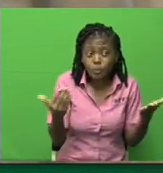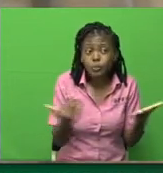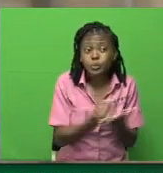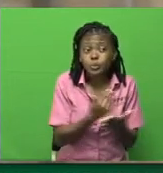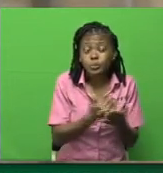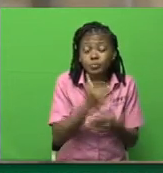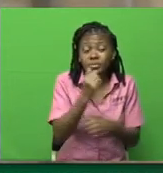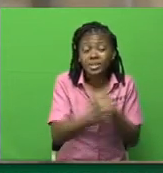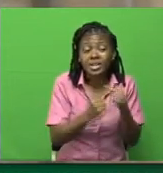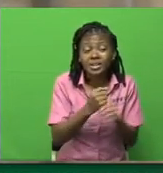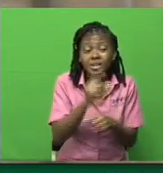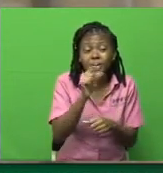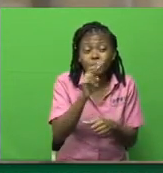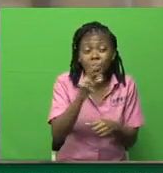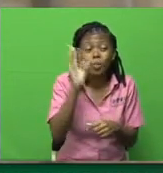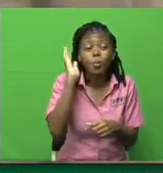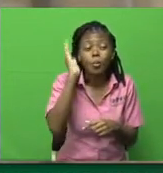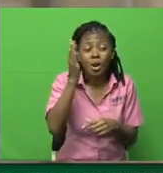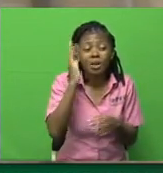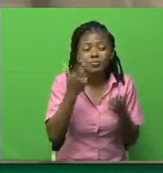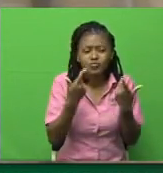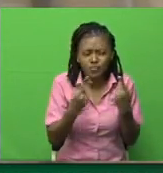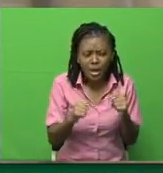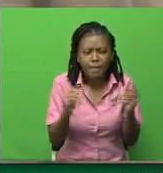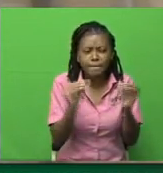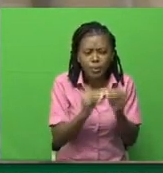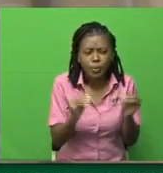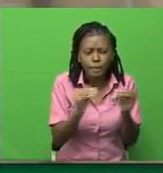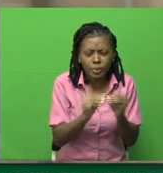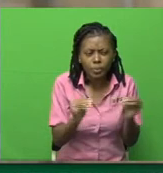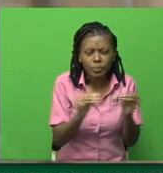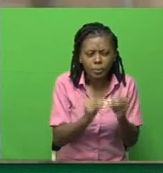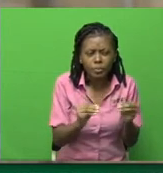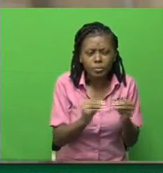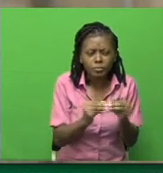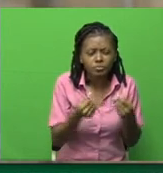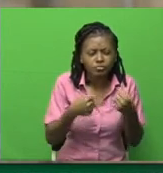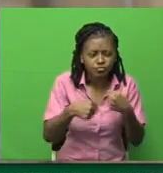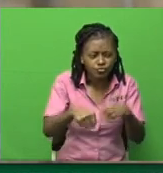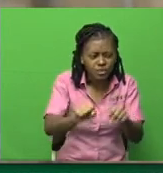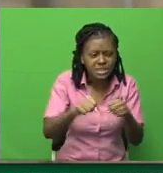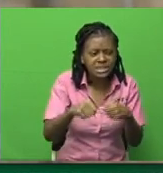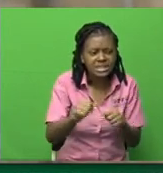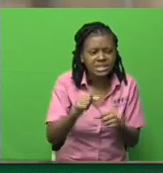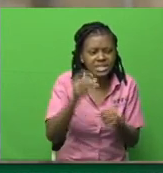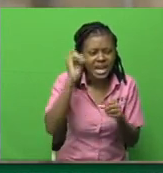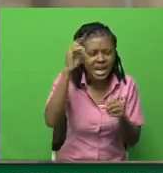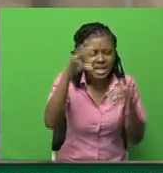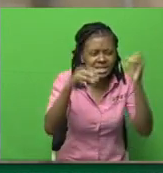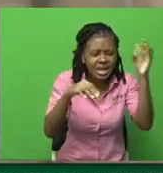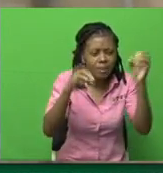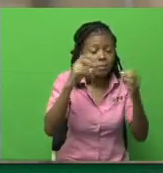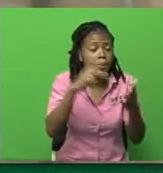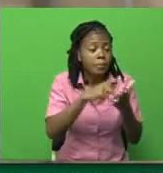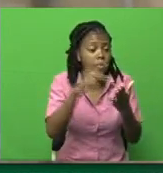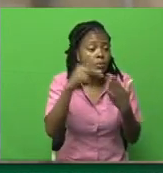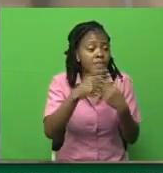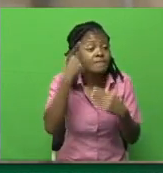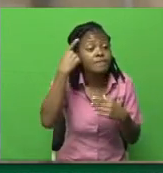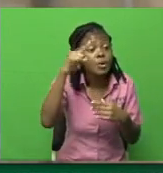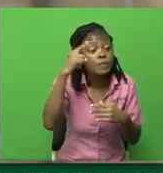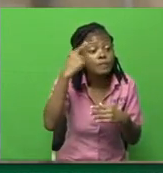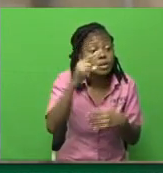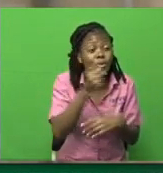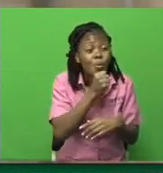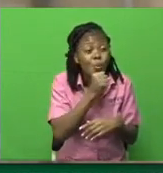we will be seeking to ramp up activities in our street lighting program to remove all of the blown lights